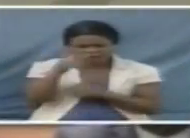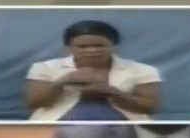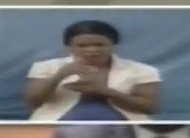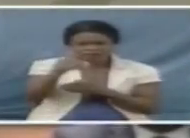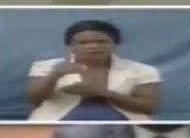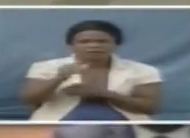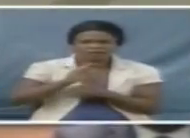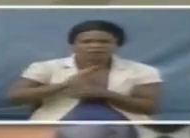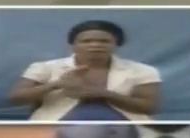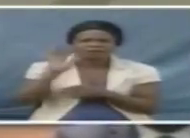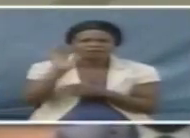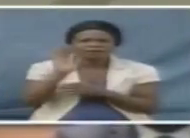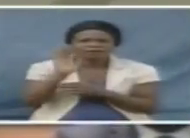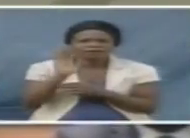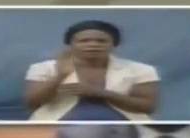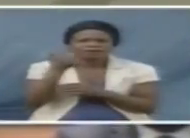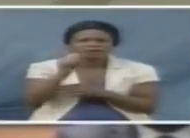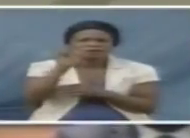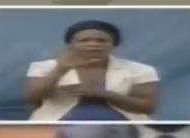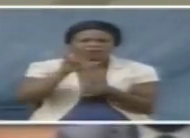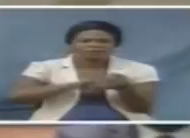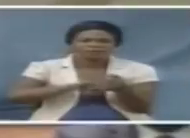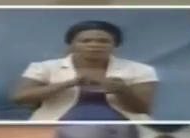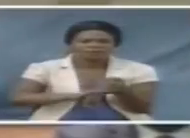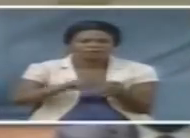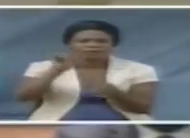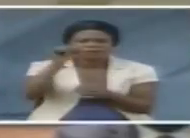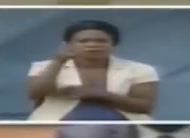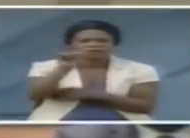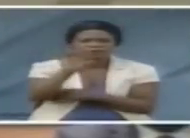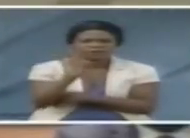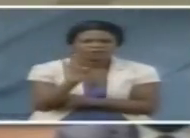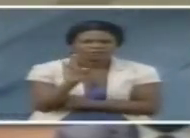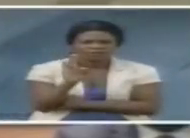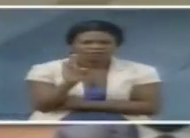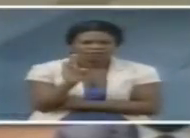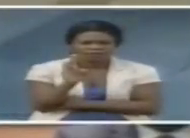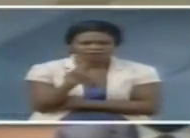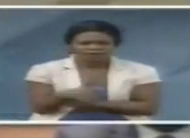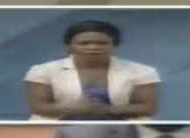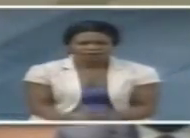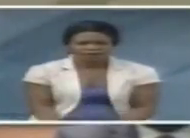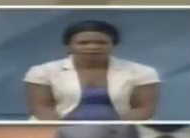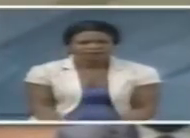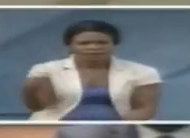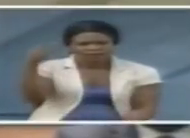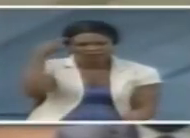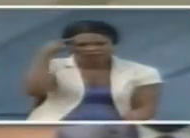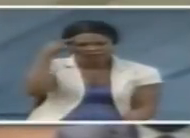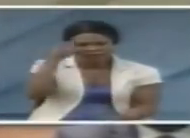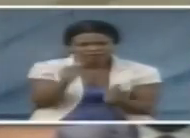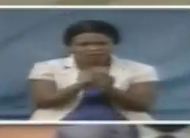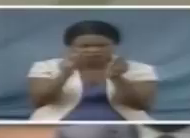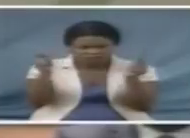from taxpayers, government extended the amnesty to 15th of September